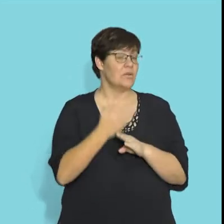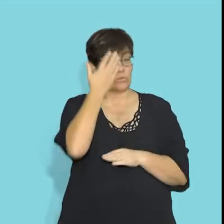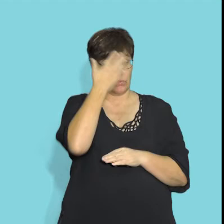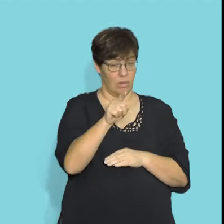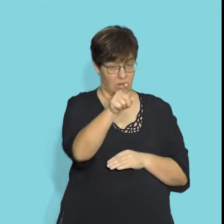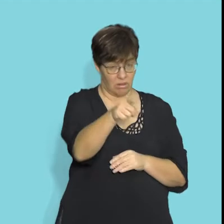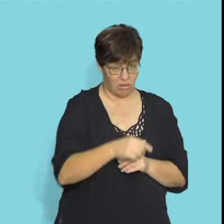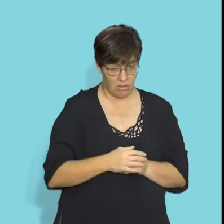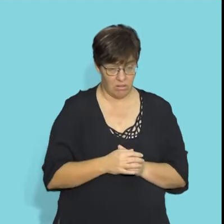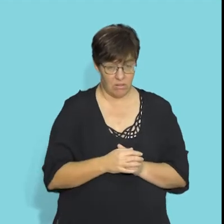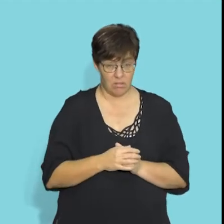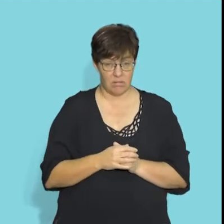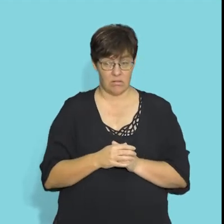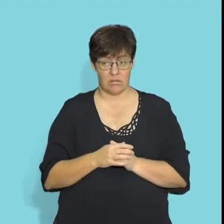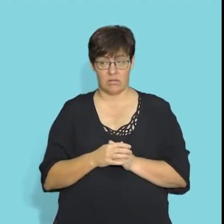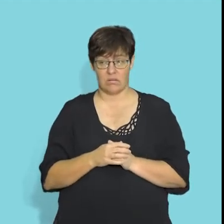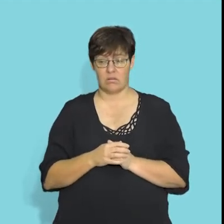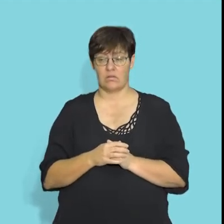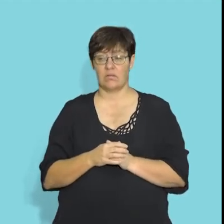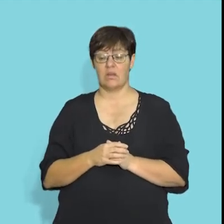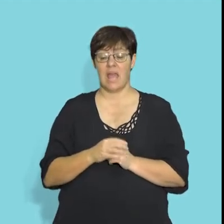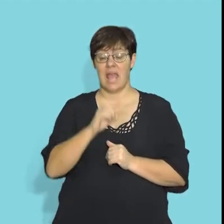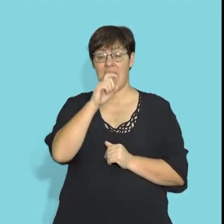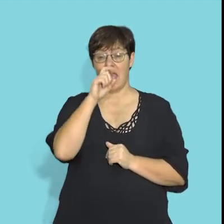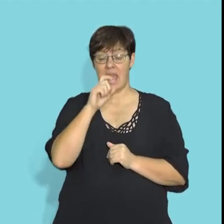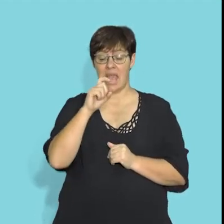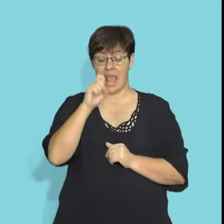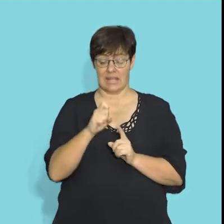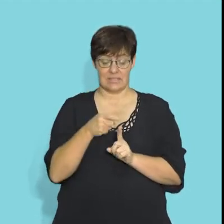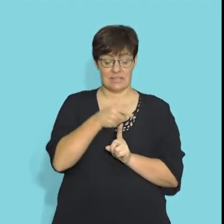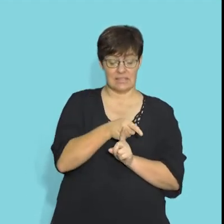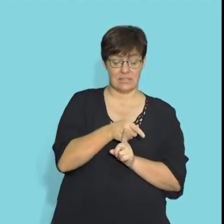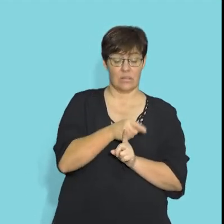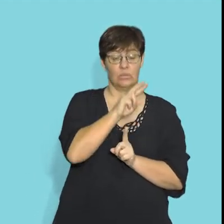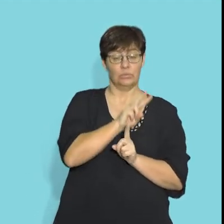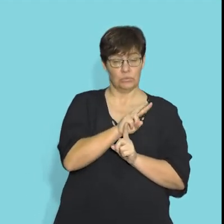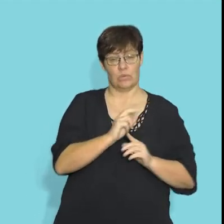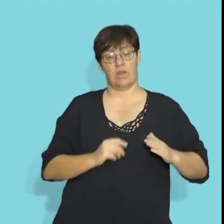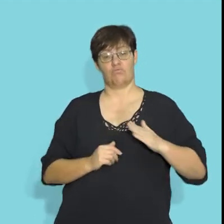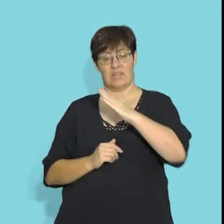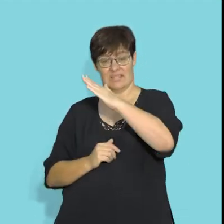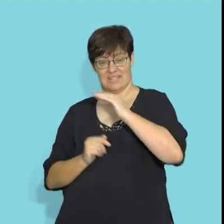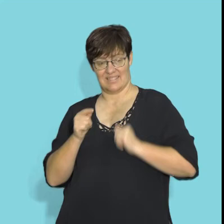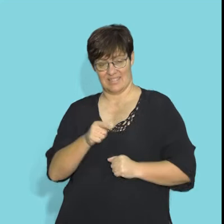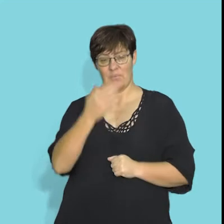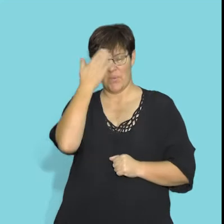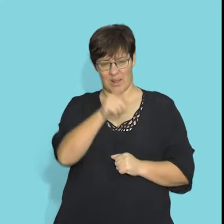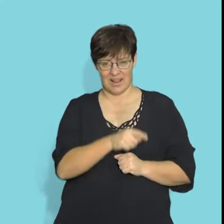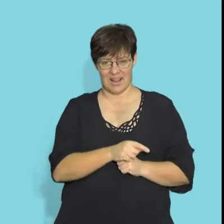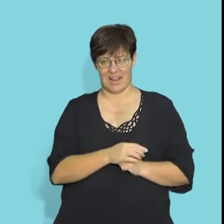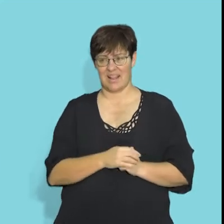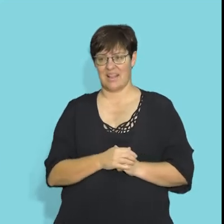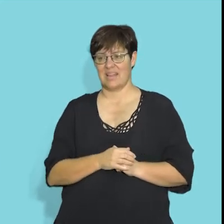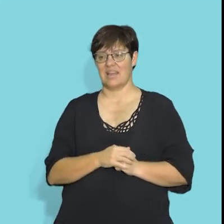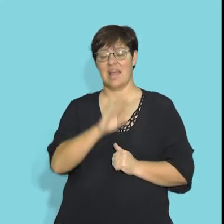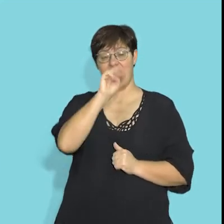functions, we know that the coefficient of x is the gradient. And so I know that the gradient